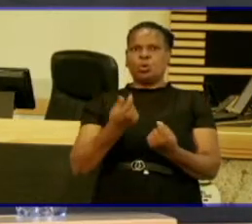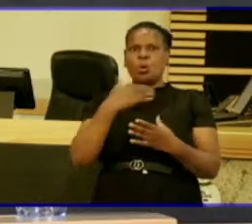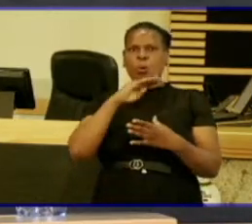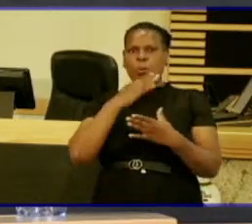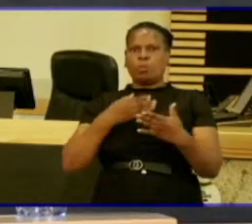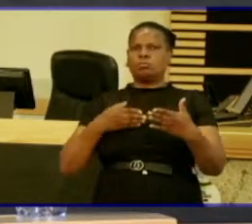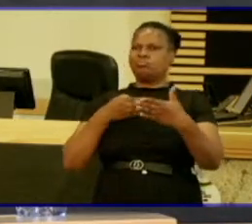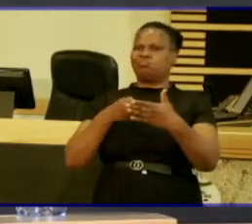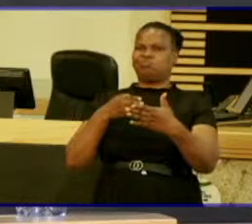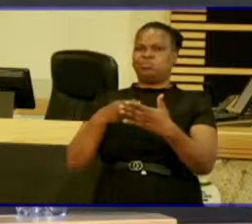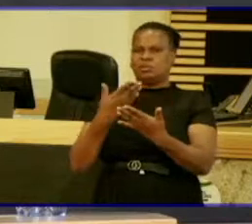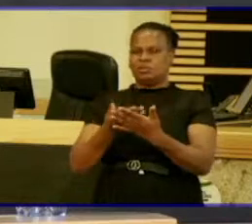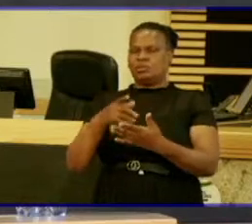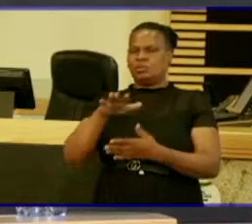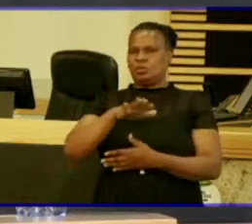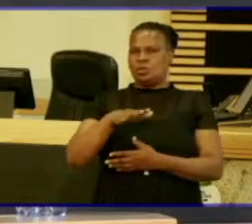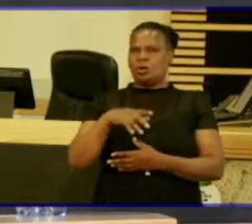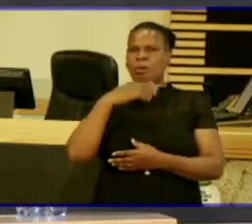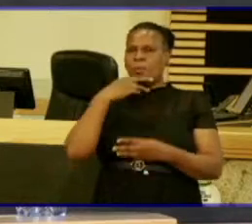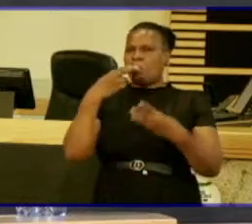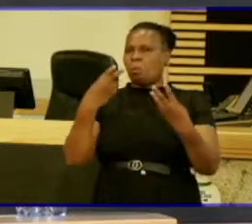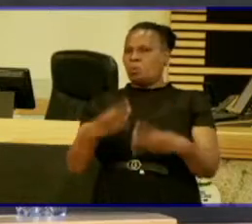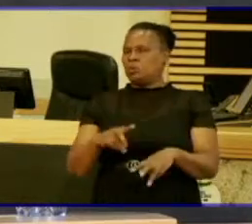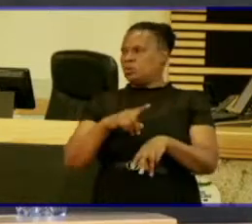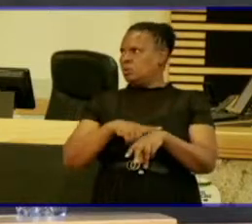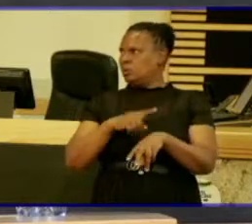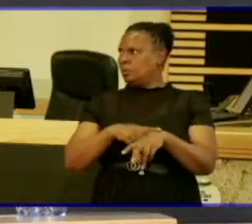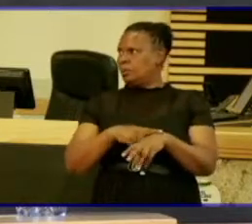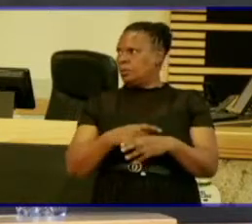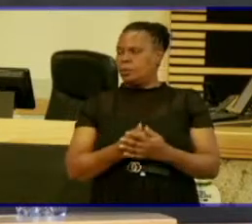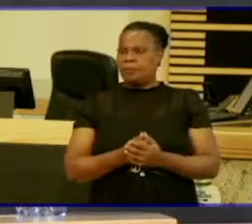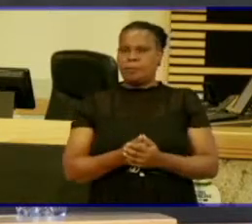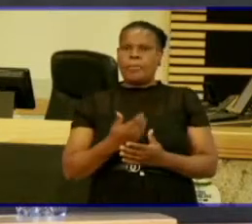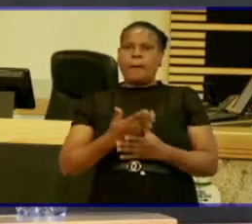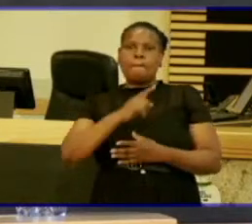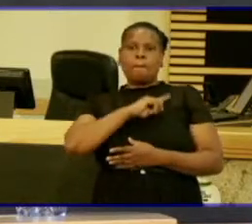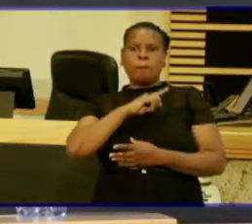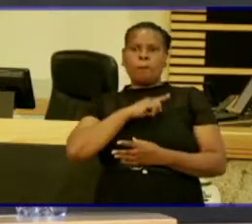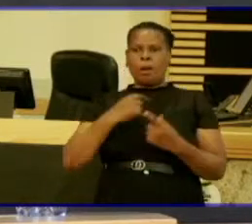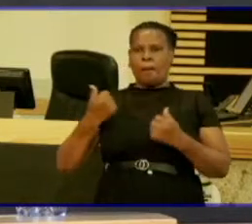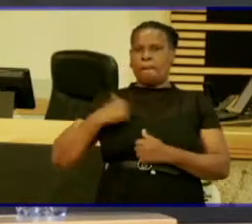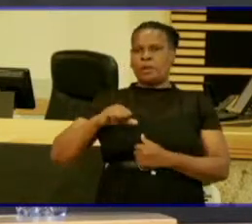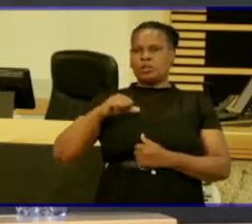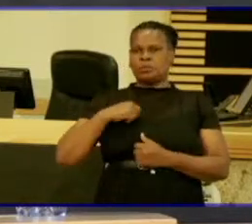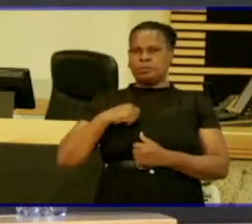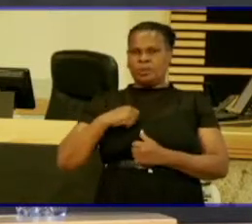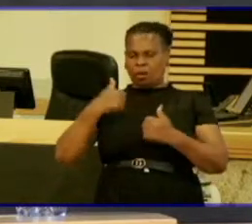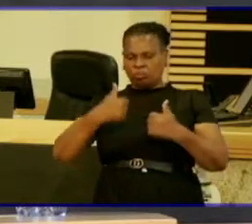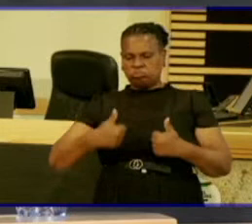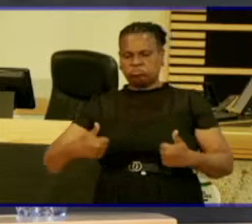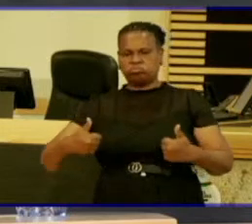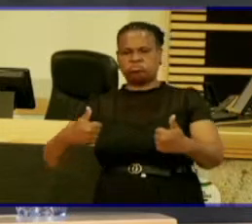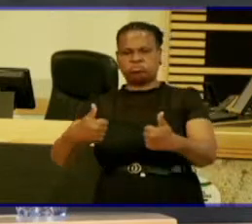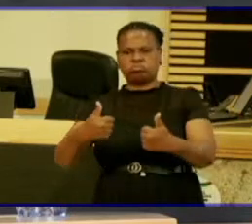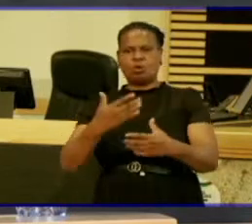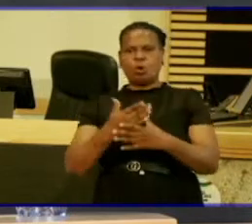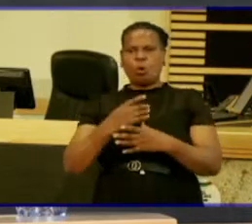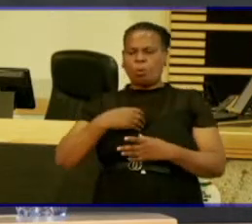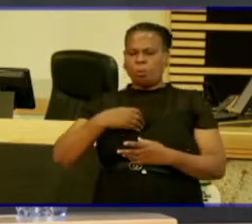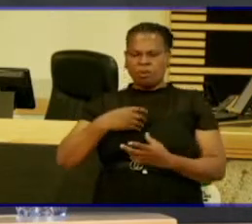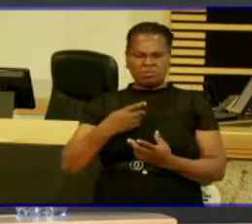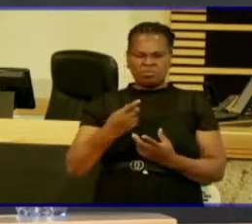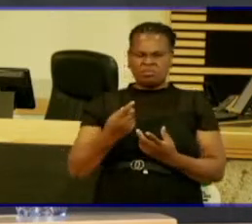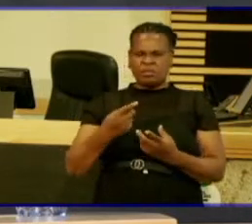bulk infrastructure. Aliko ixesha lokuba umasipala ahlale council kwenziwe zonke izinto kupasiswe izinto kube